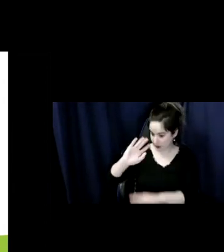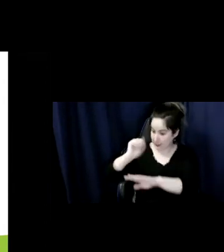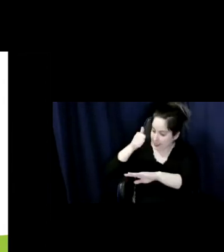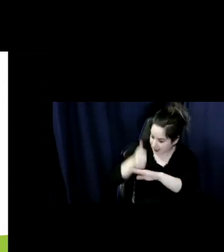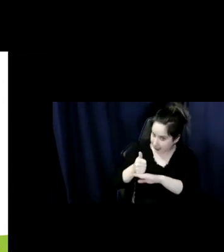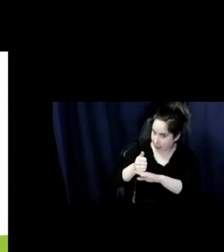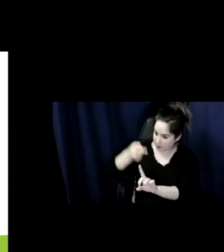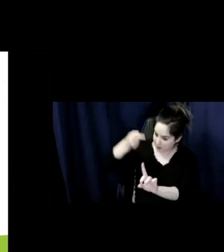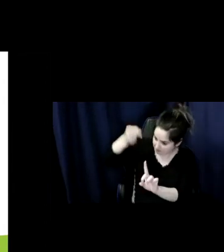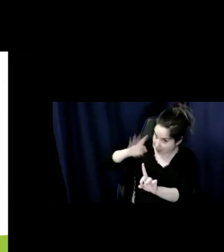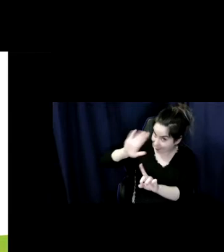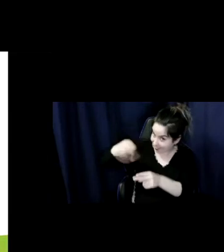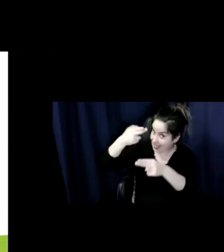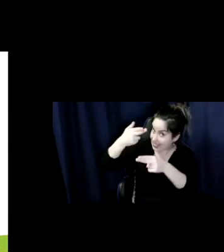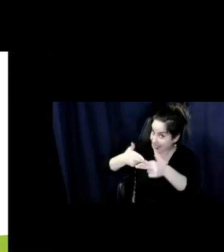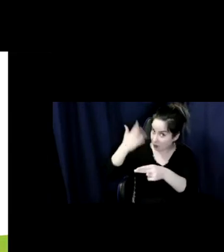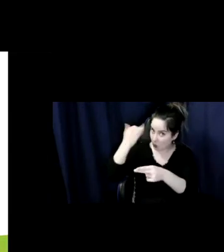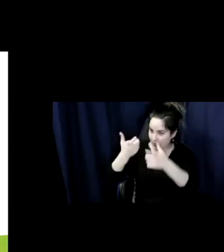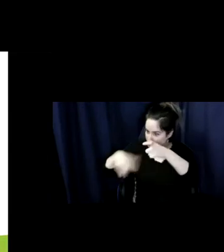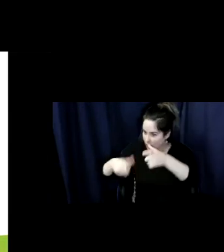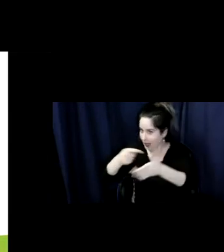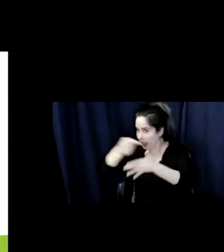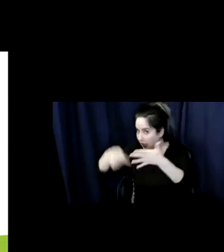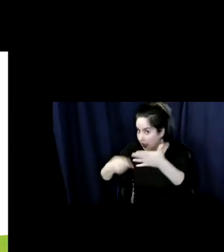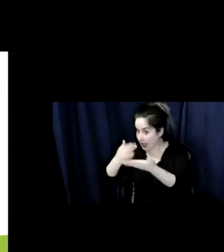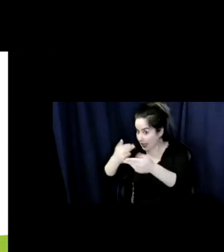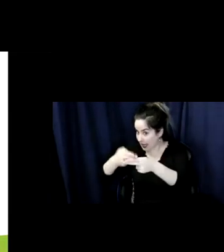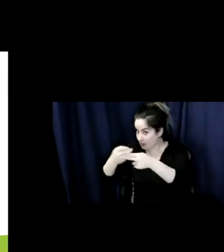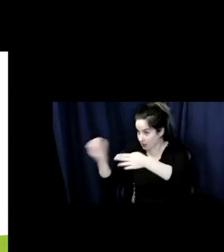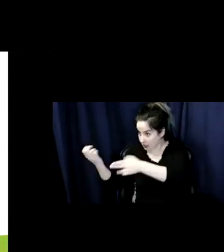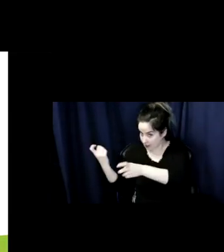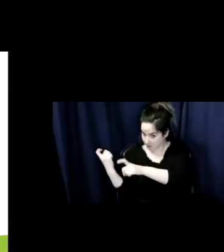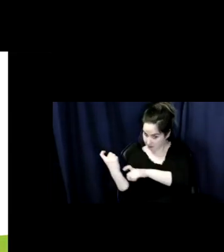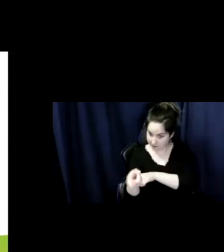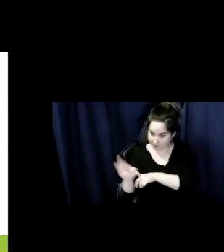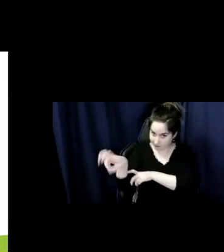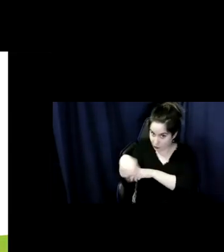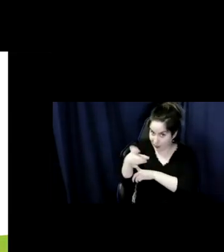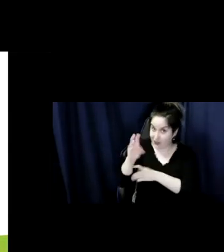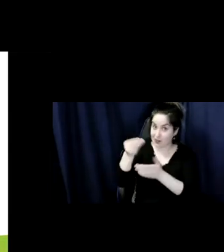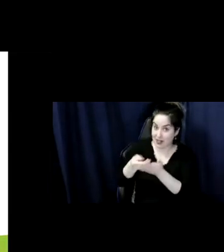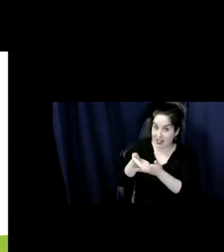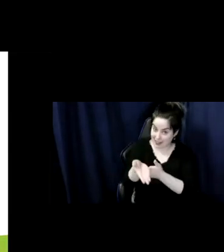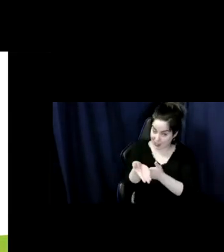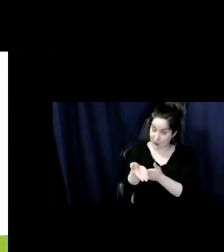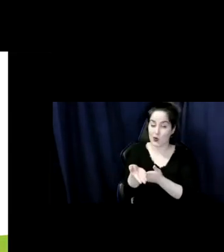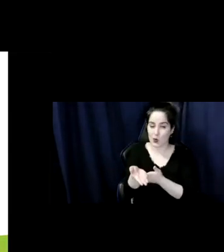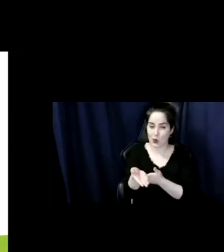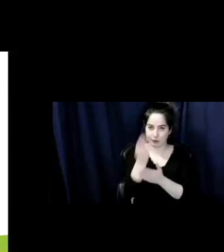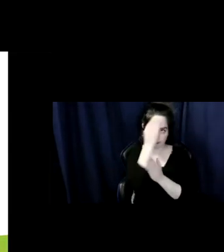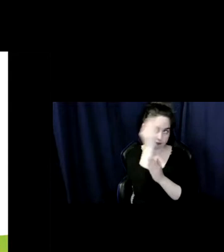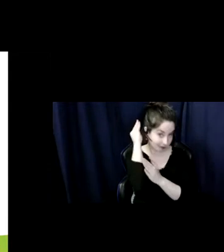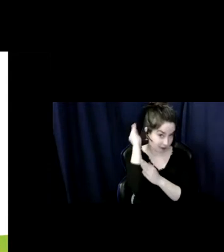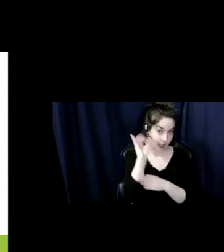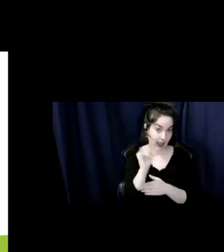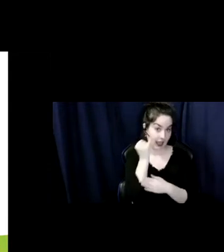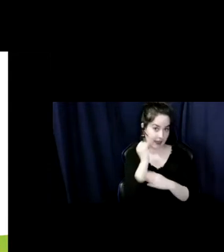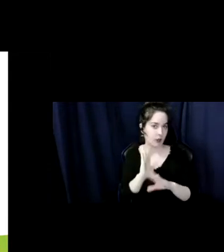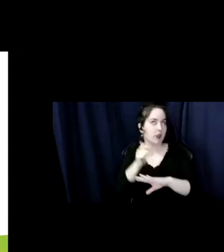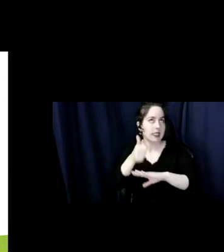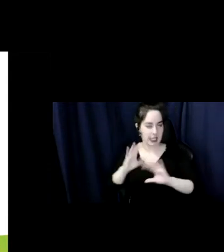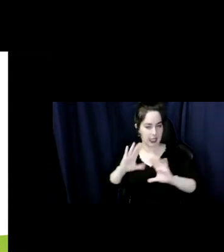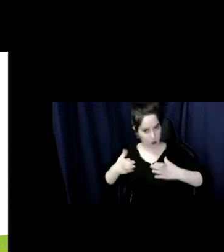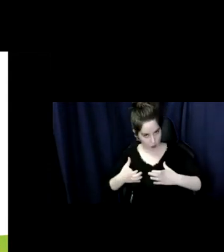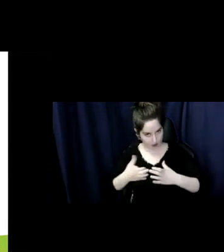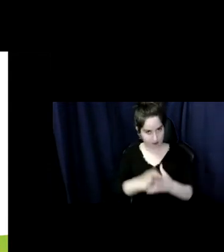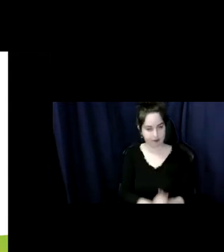it's listed in your grant application. So that's just something to think about. So